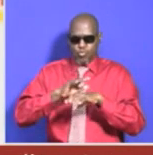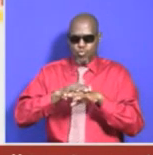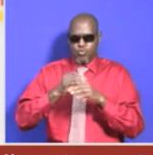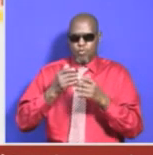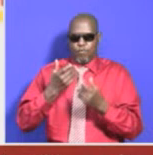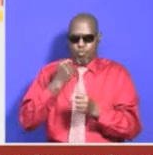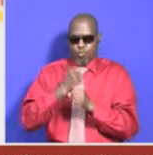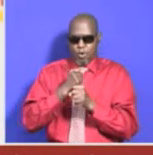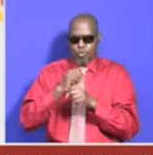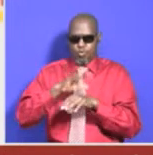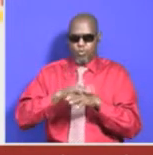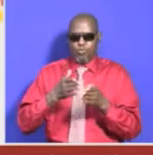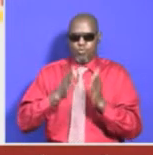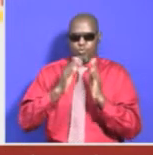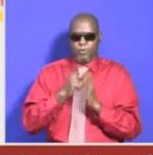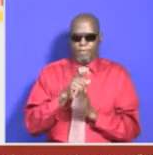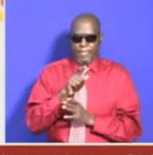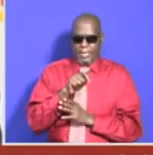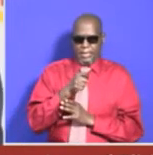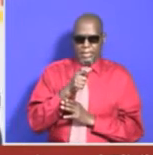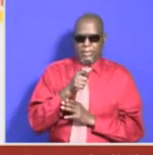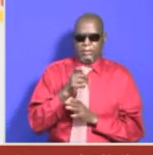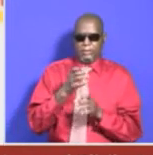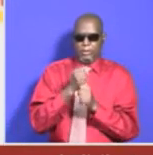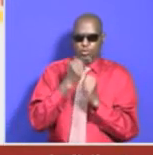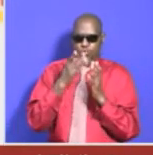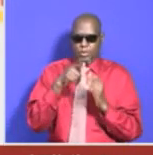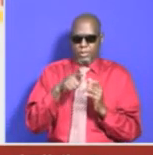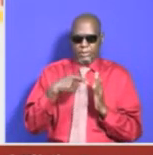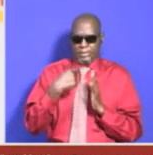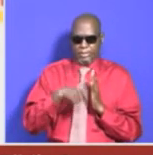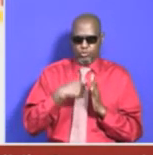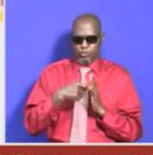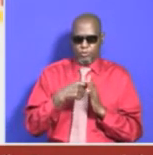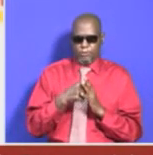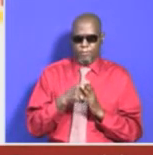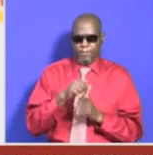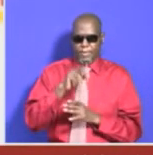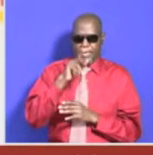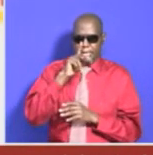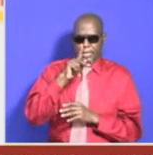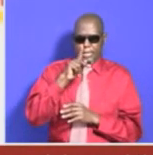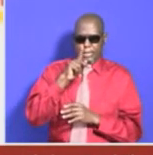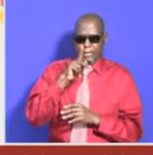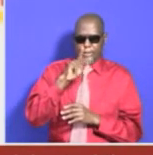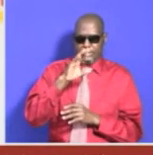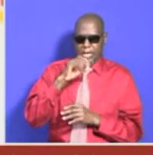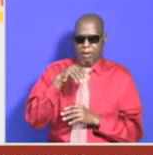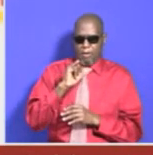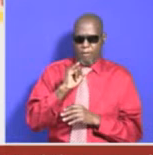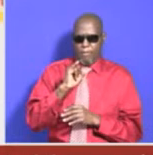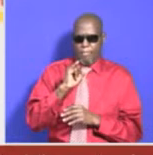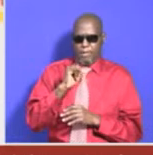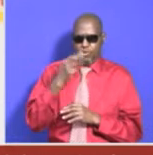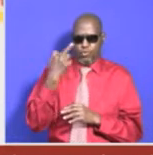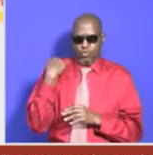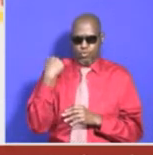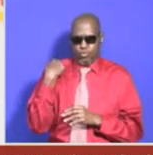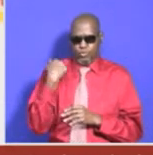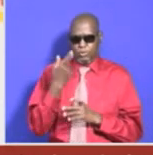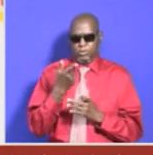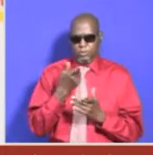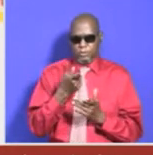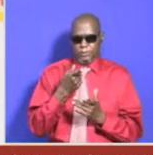As a key stakeholder in this industry, KCI roles and responsibilities are in relation to